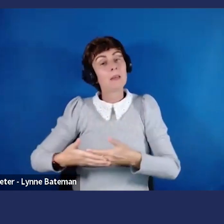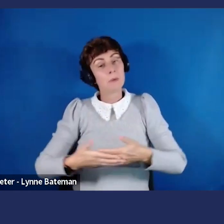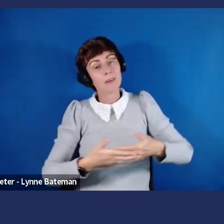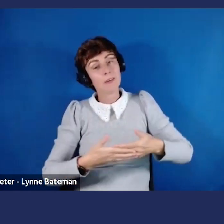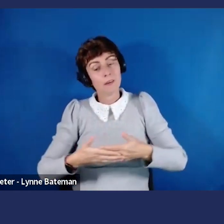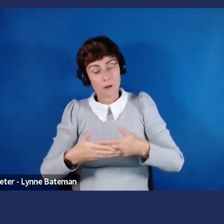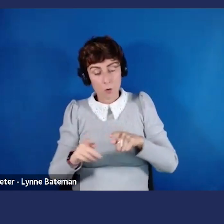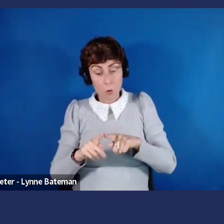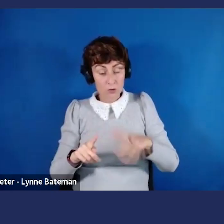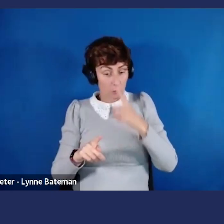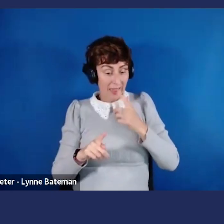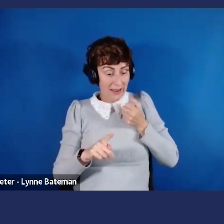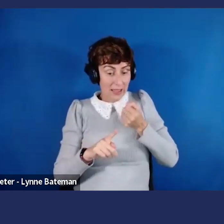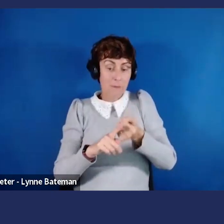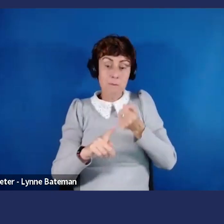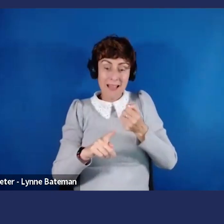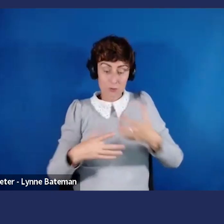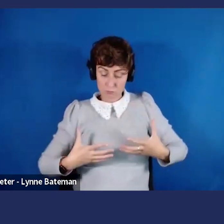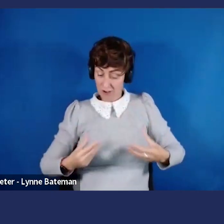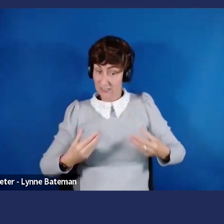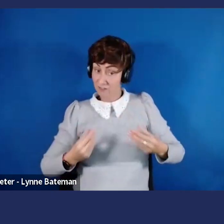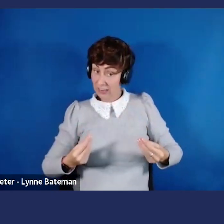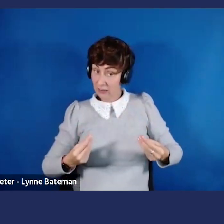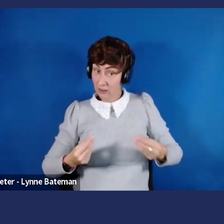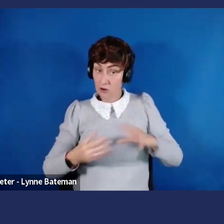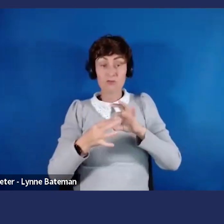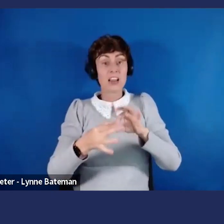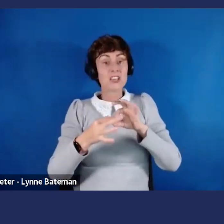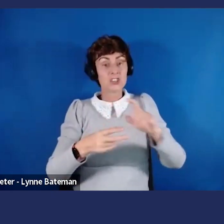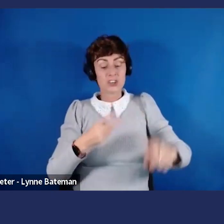But it can also impact her relationship with breastfeeding, her